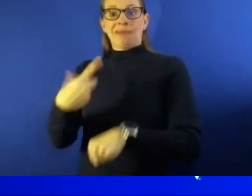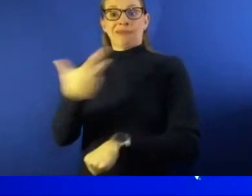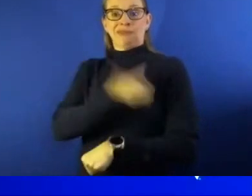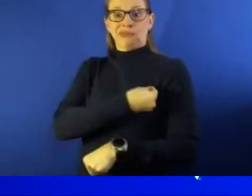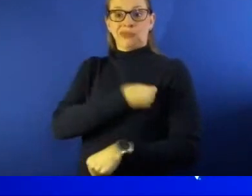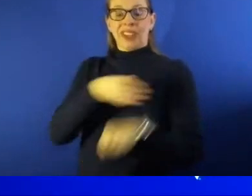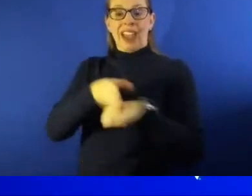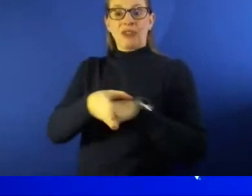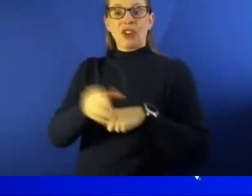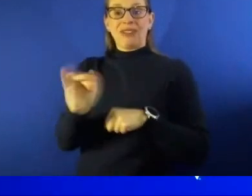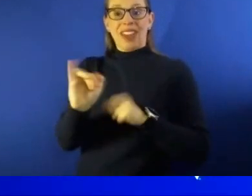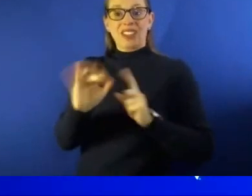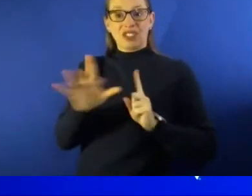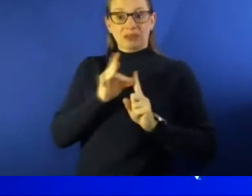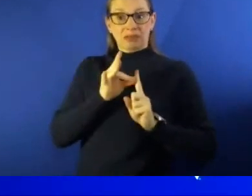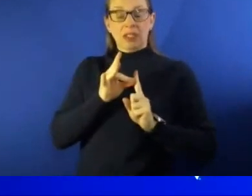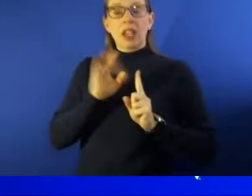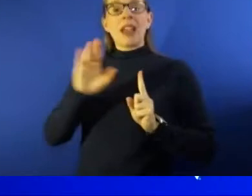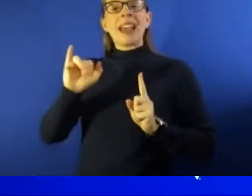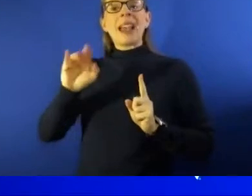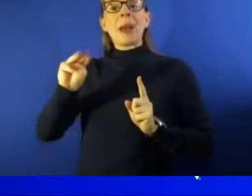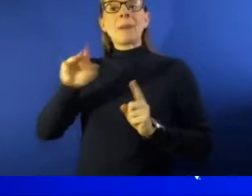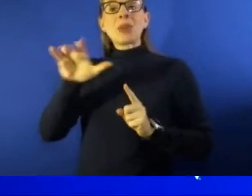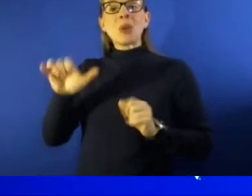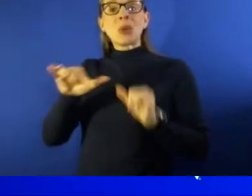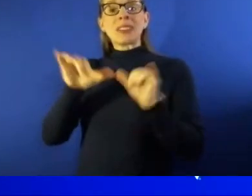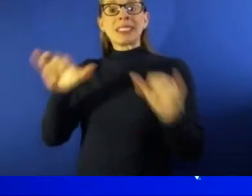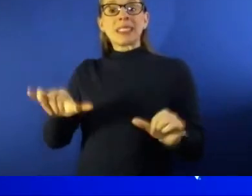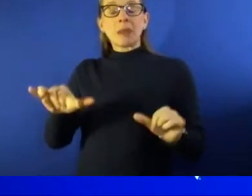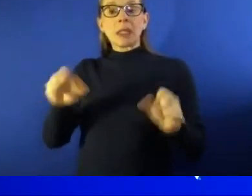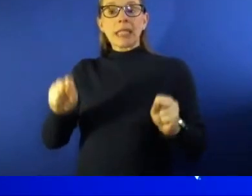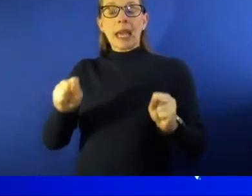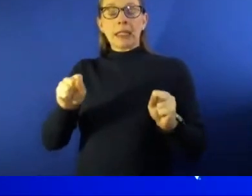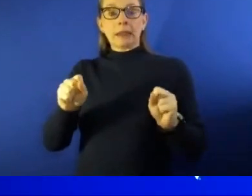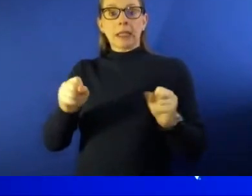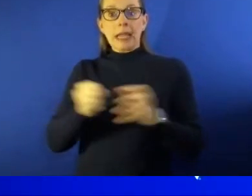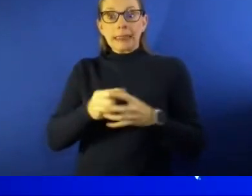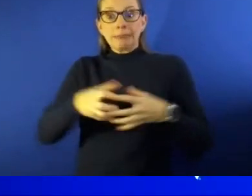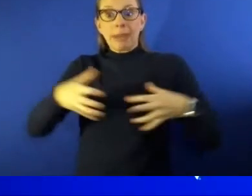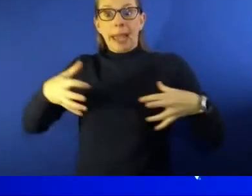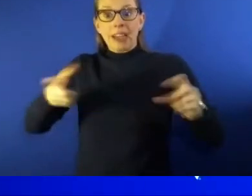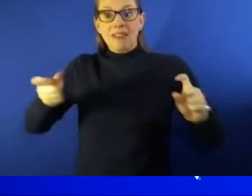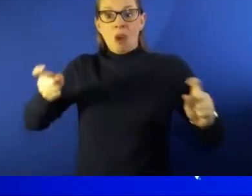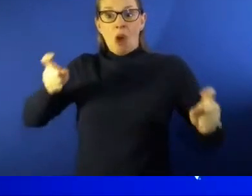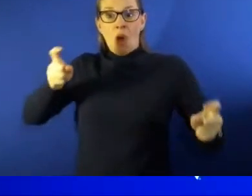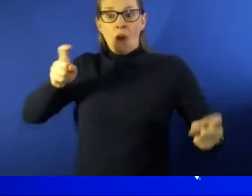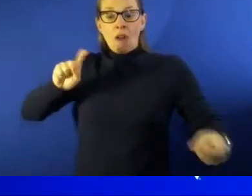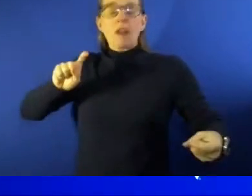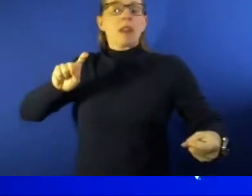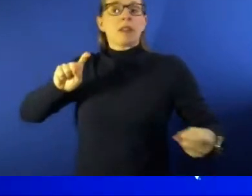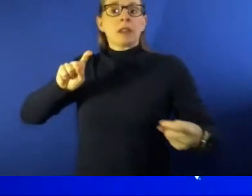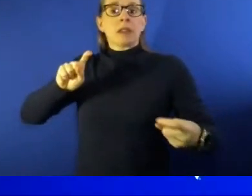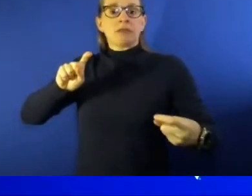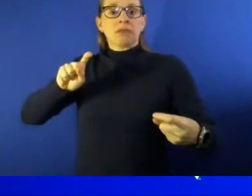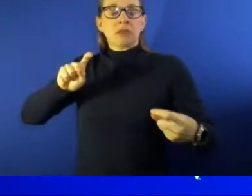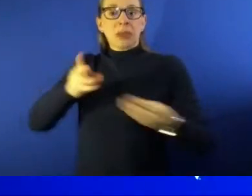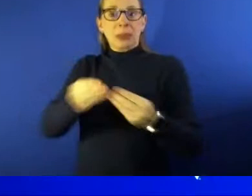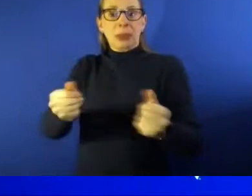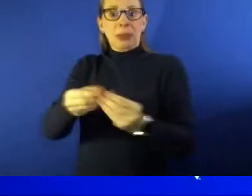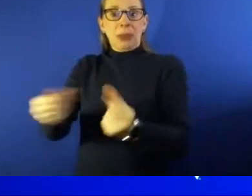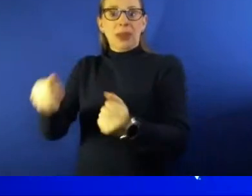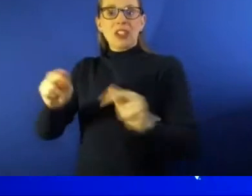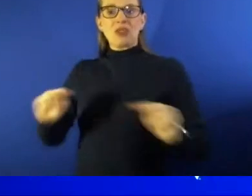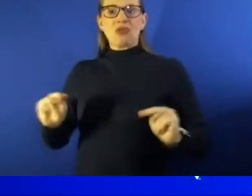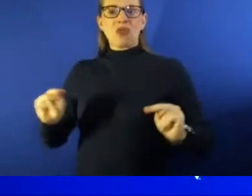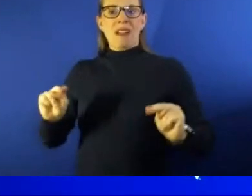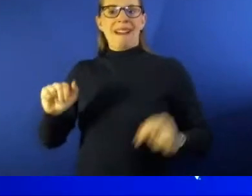infection, their immune system is able to expand and evolve a little bit better to develop more or different neutralizing